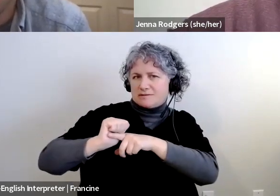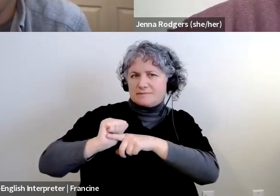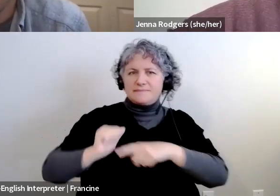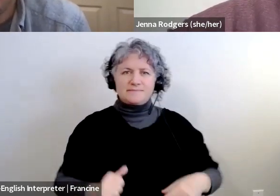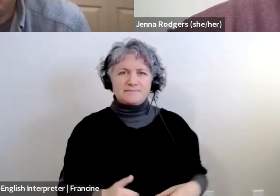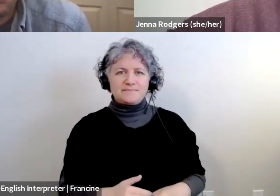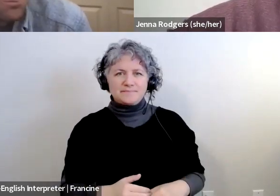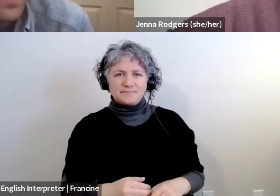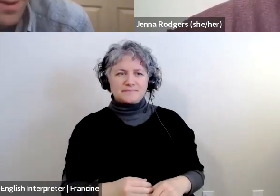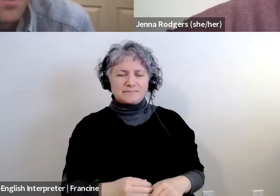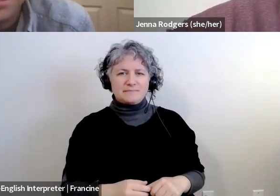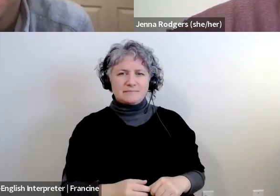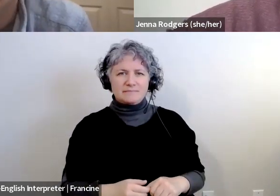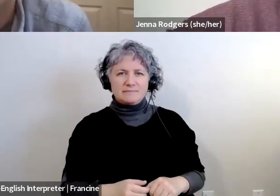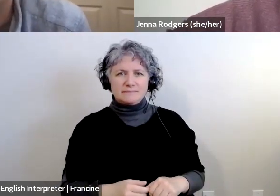Yeah.